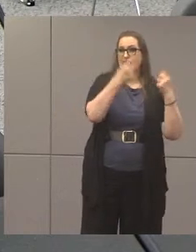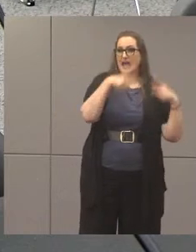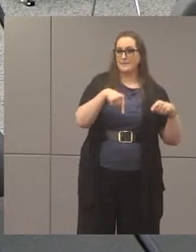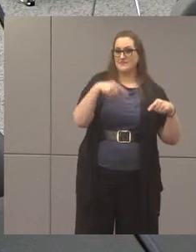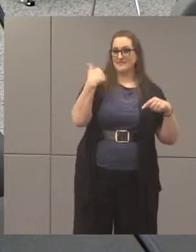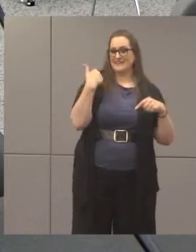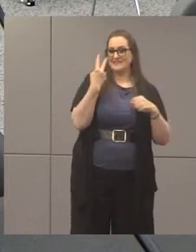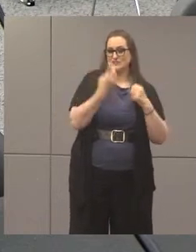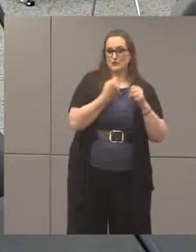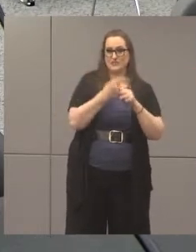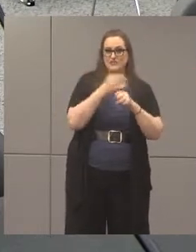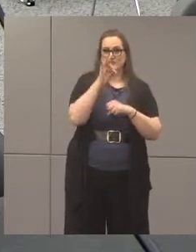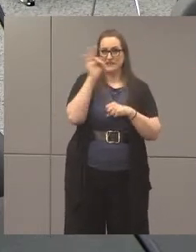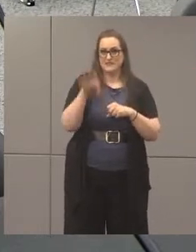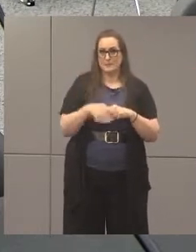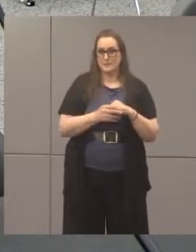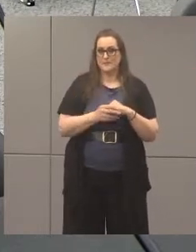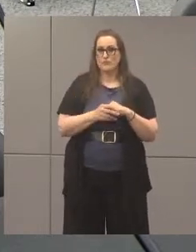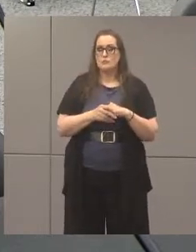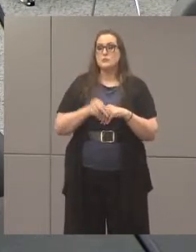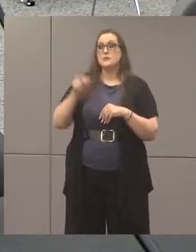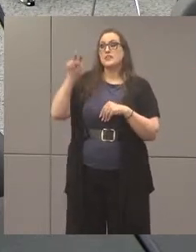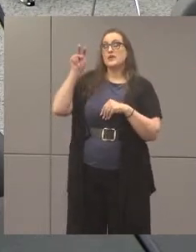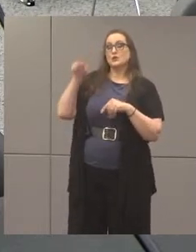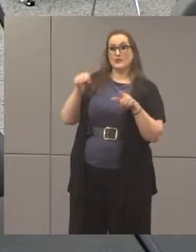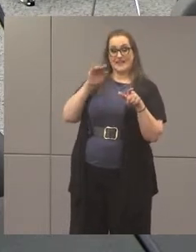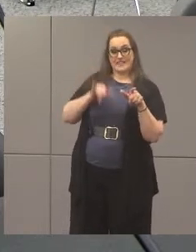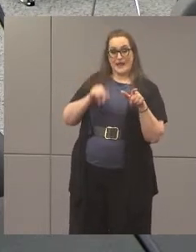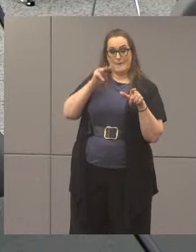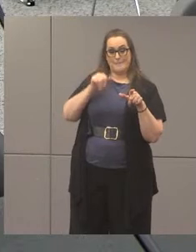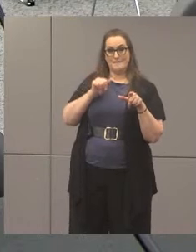Flint. Looking at that map,